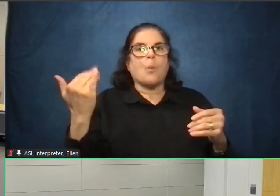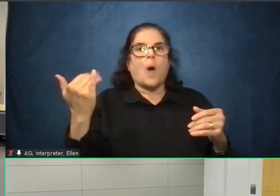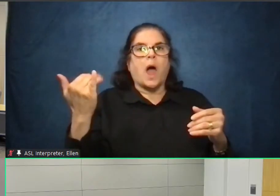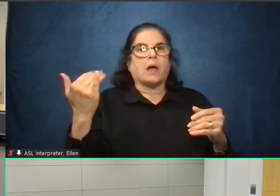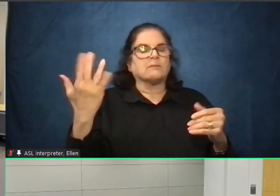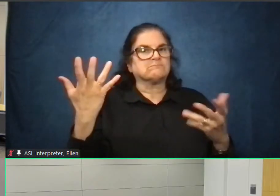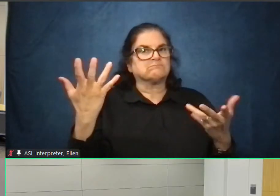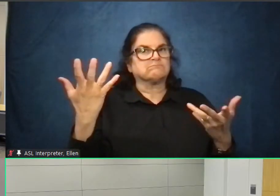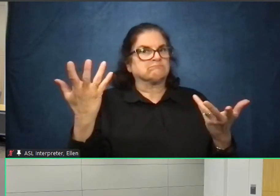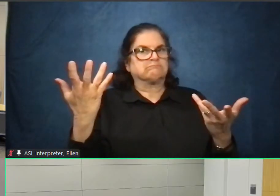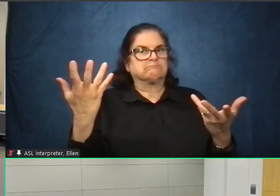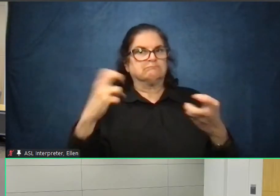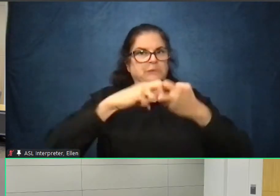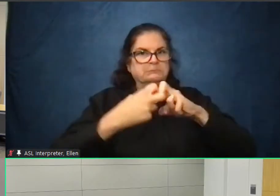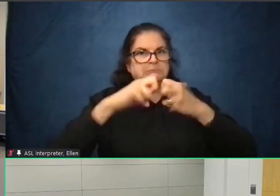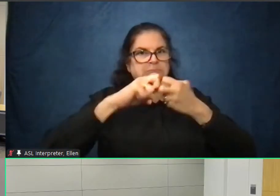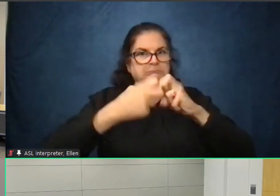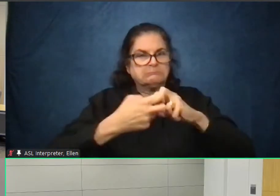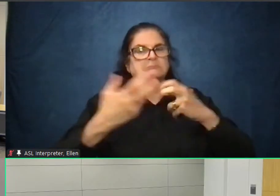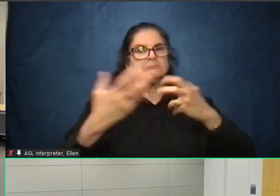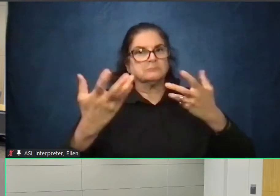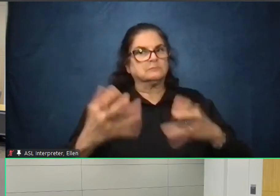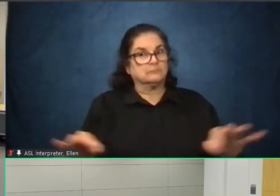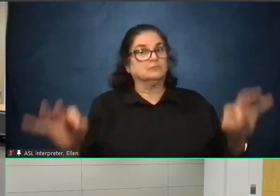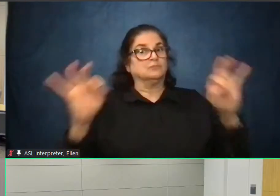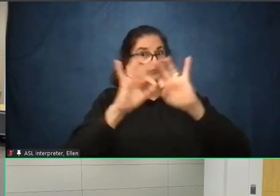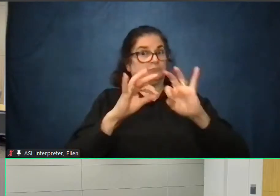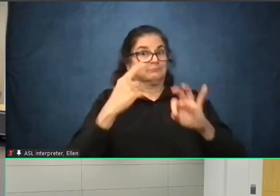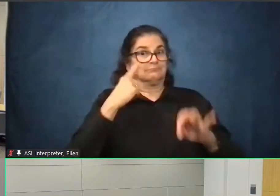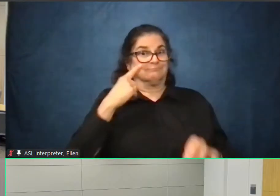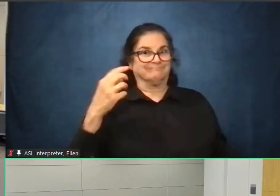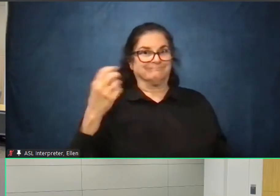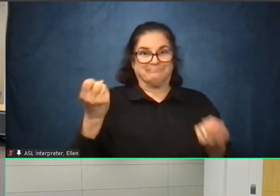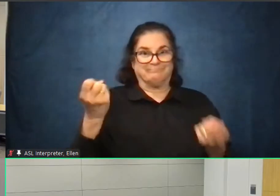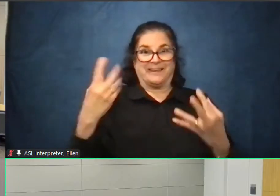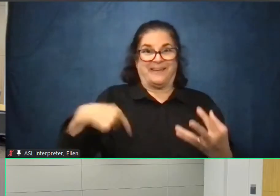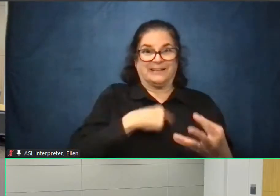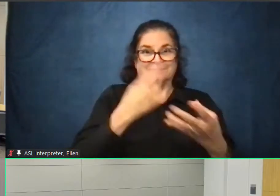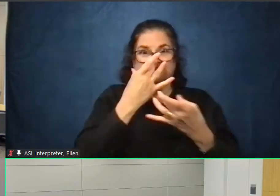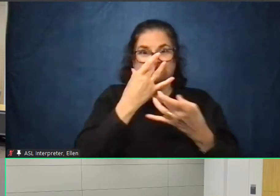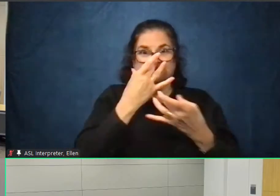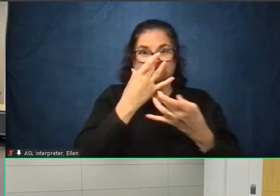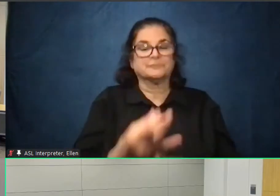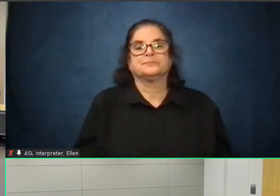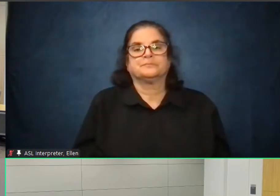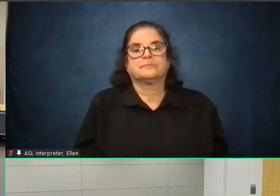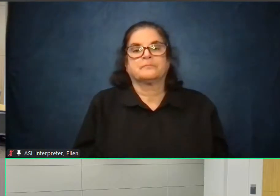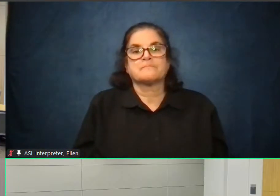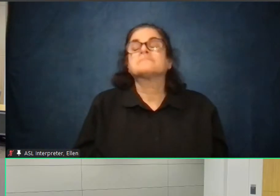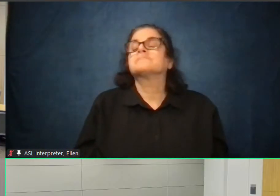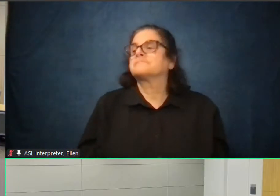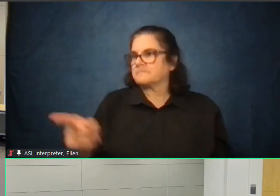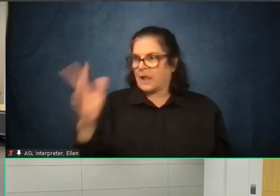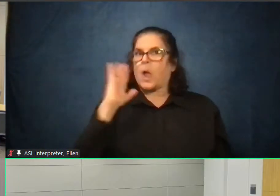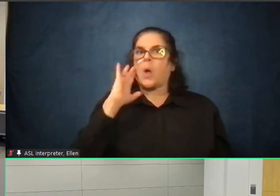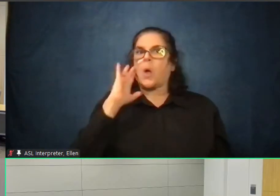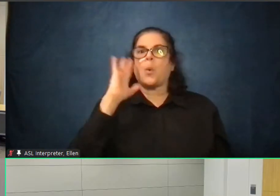think that could be interesting for many people. and I will share that flyer with everyone. So,